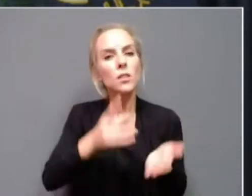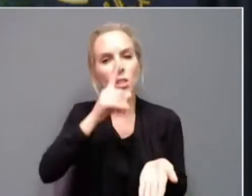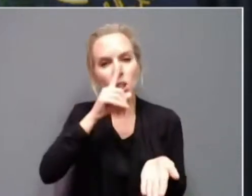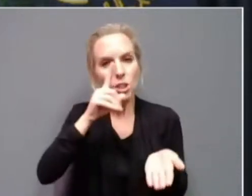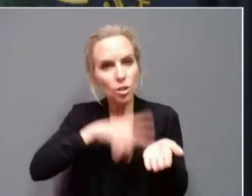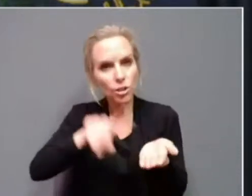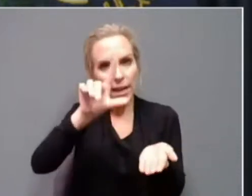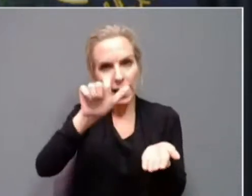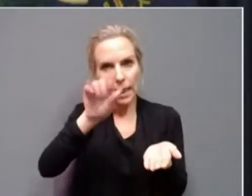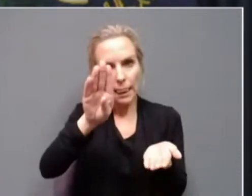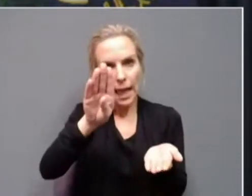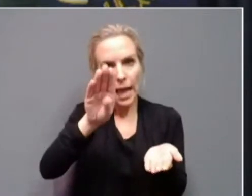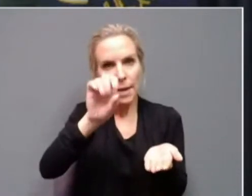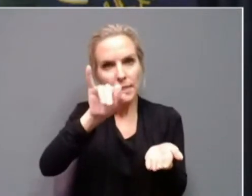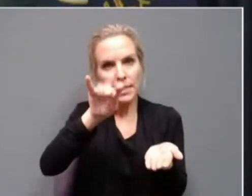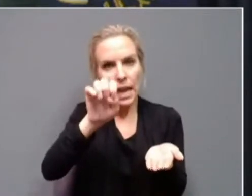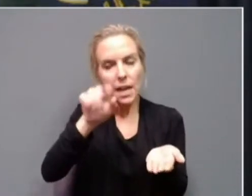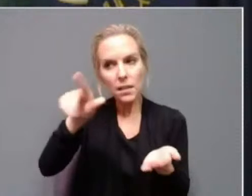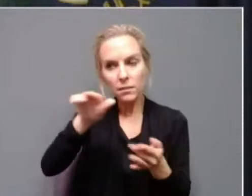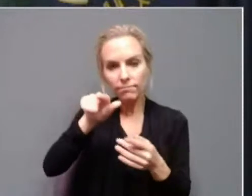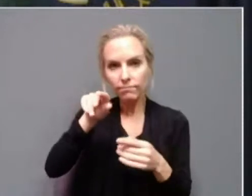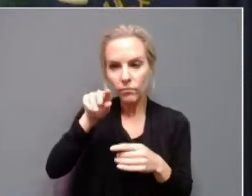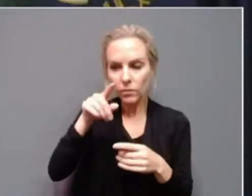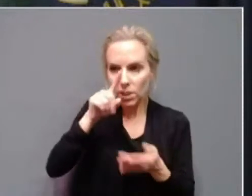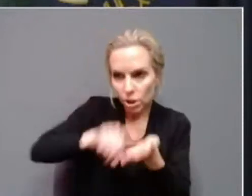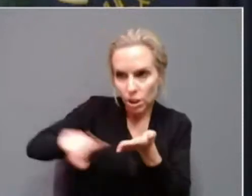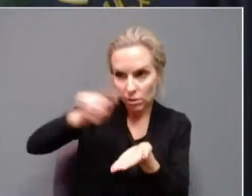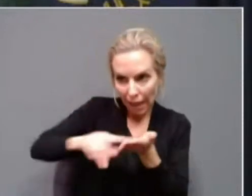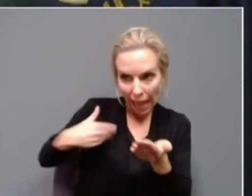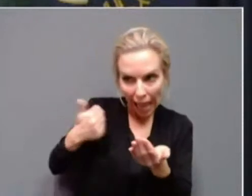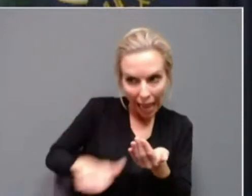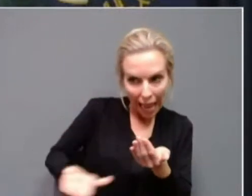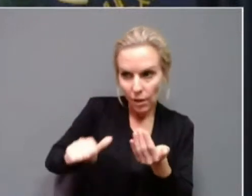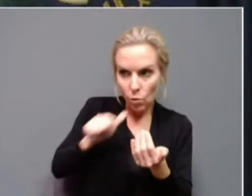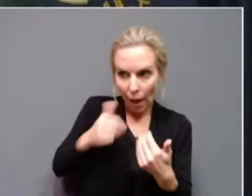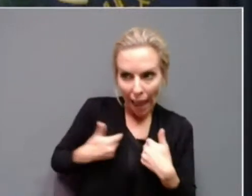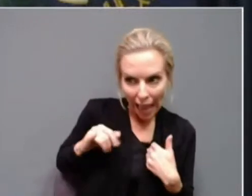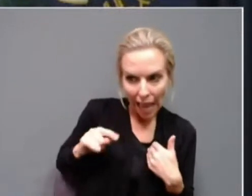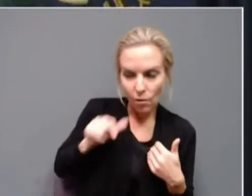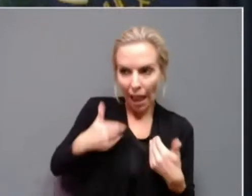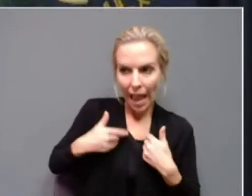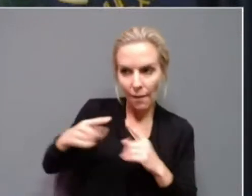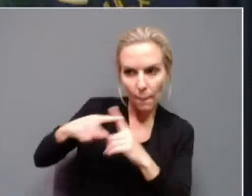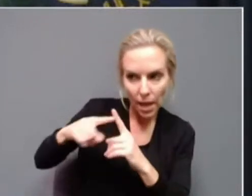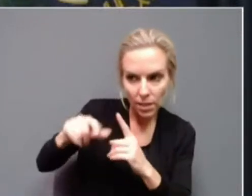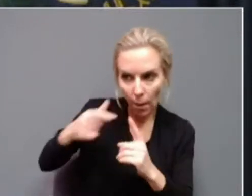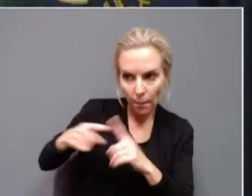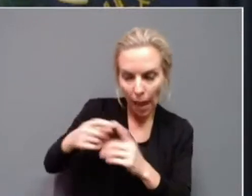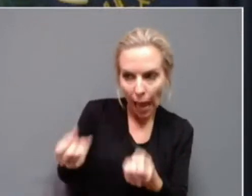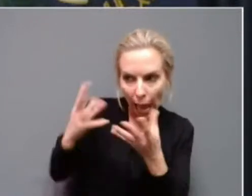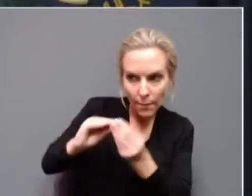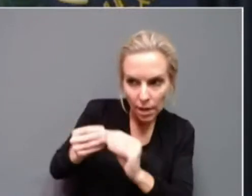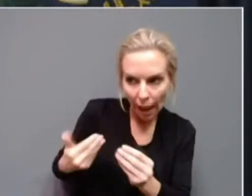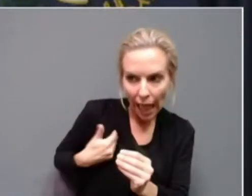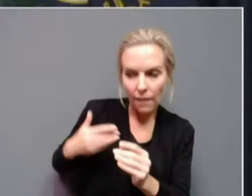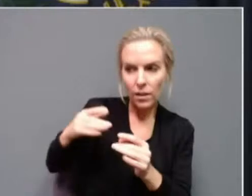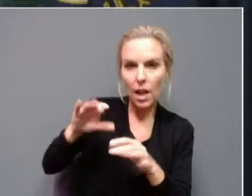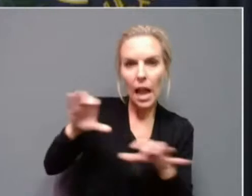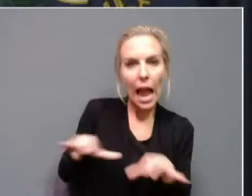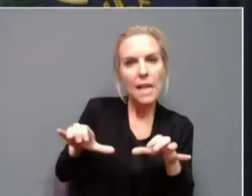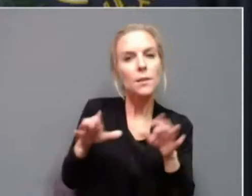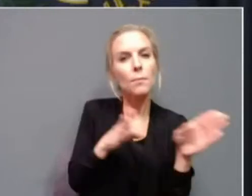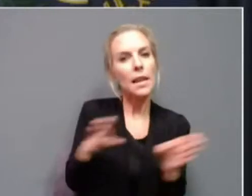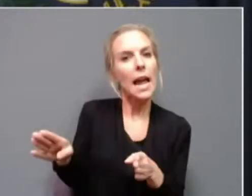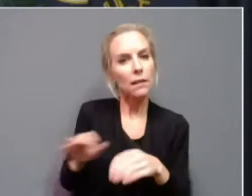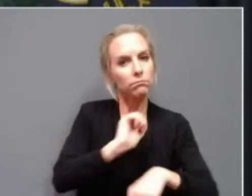results constantly. Do we have any more positives? Do we have any more positives? And get action plans in place. So I'll never forget